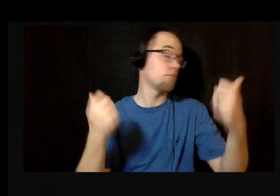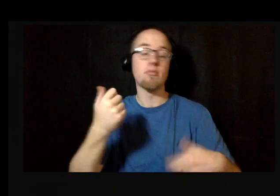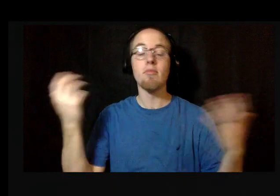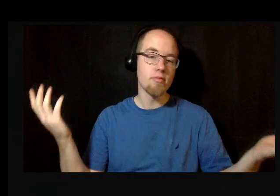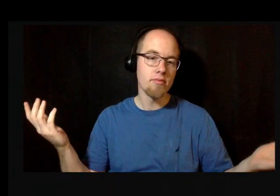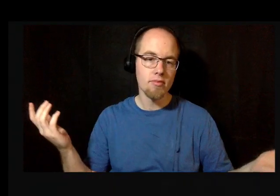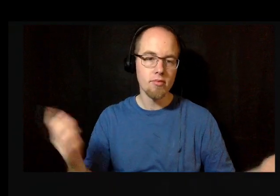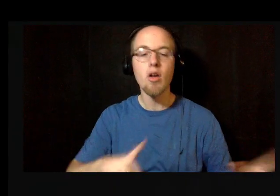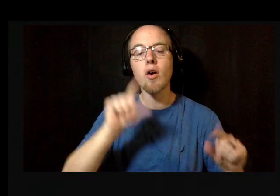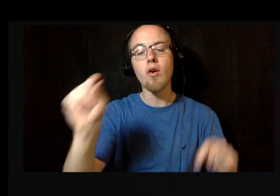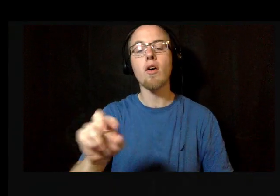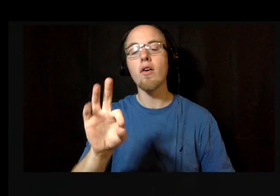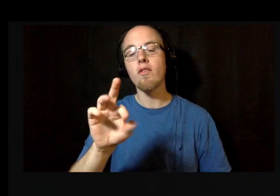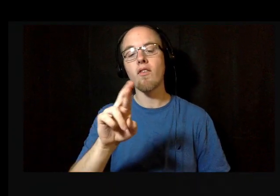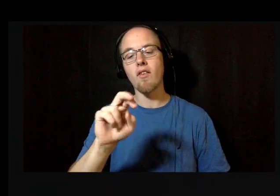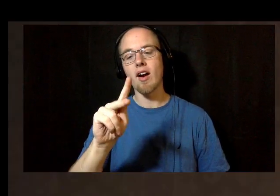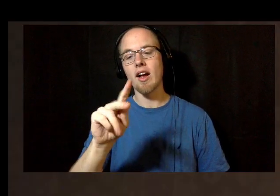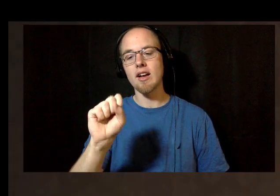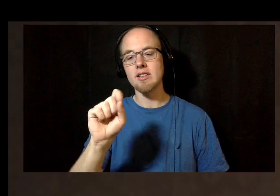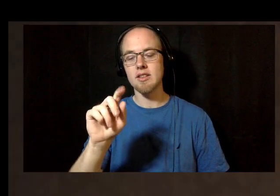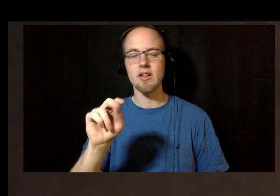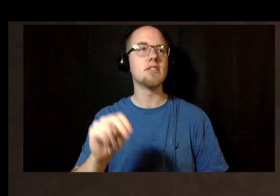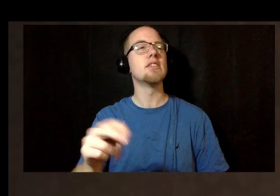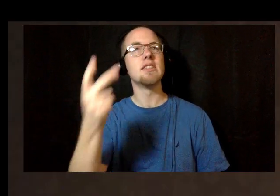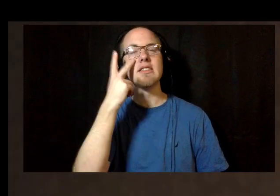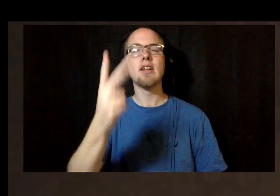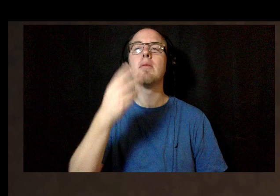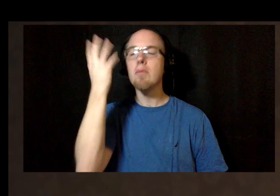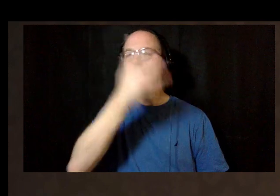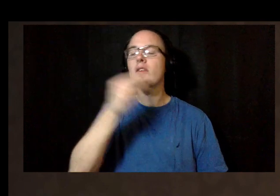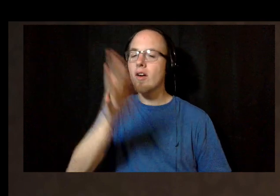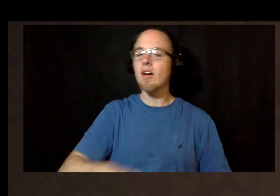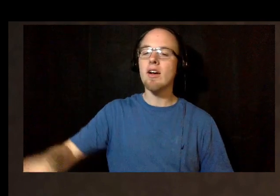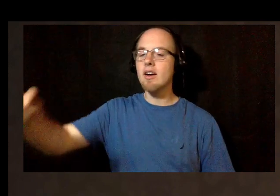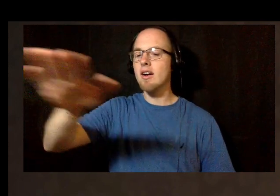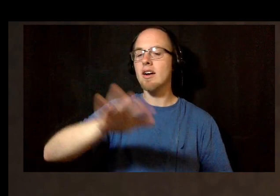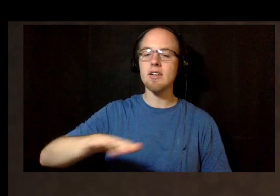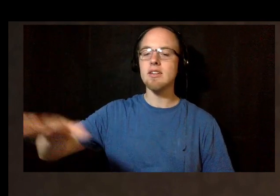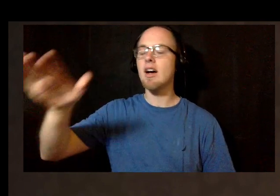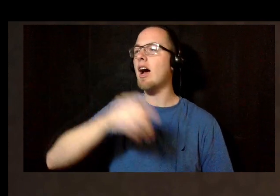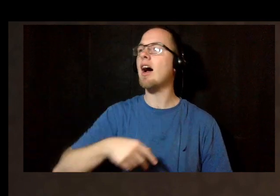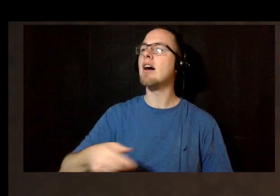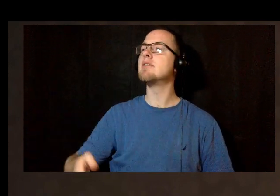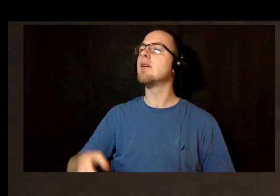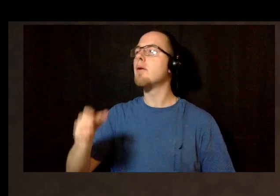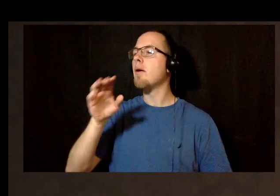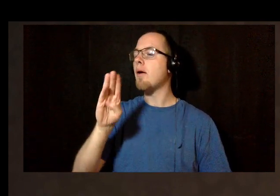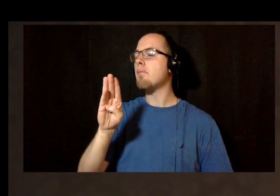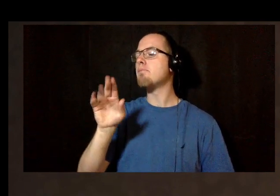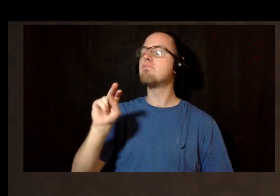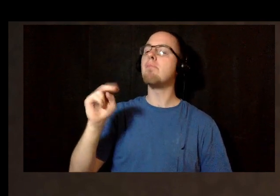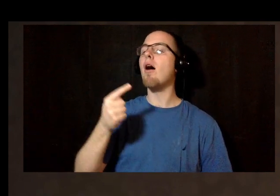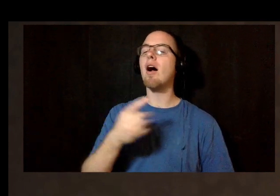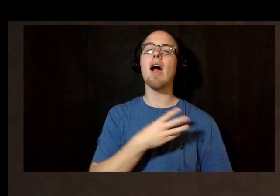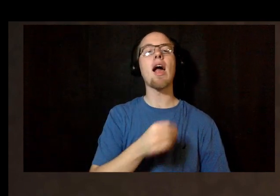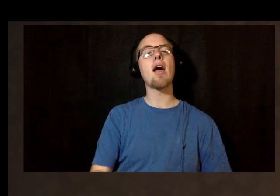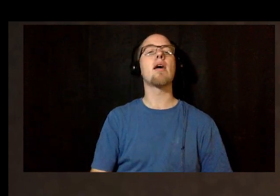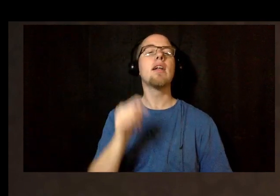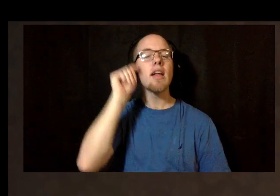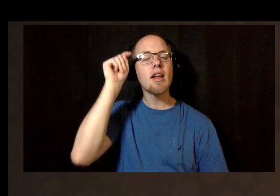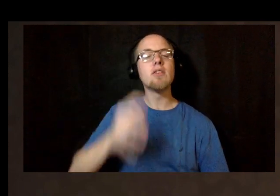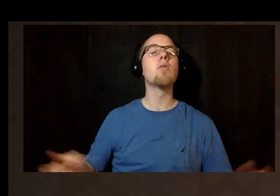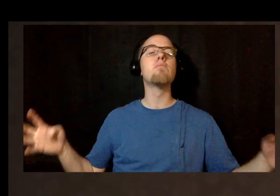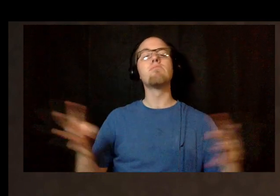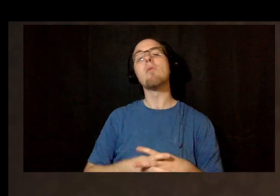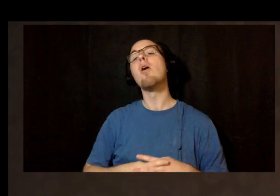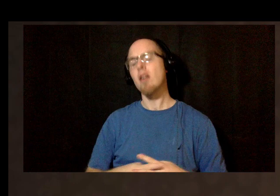When you're heading to Frankston, don't forget to check out the beautiful parklands on the corner of Bucket Bong and Pregnant Teenager. They are just